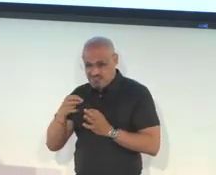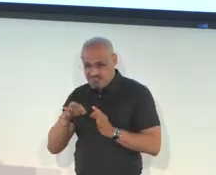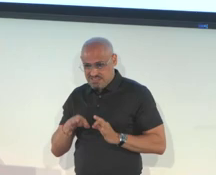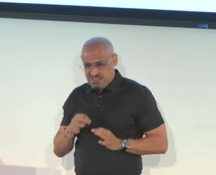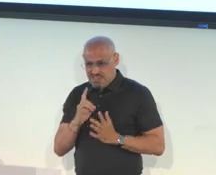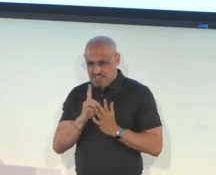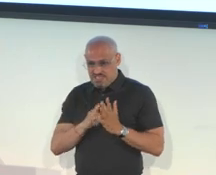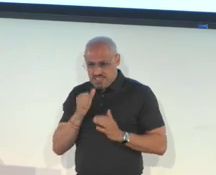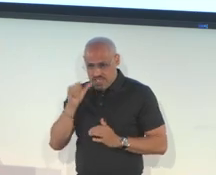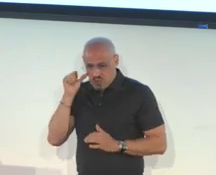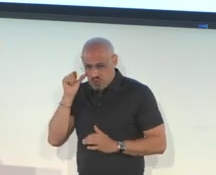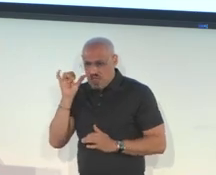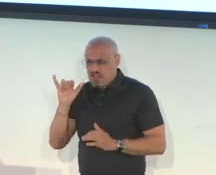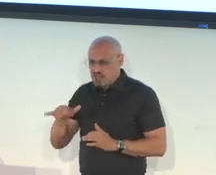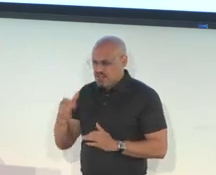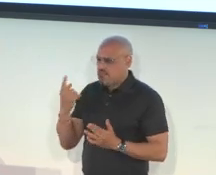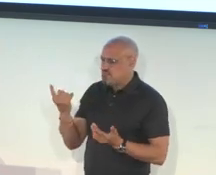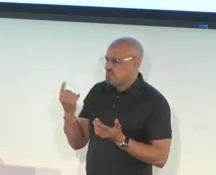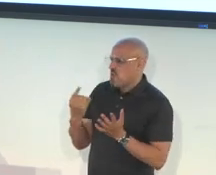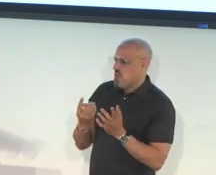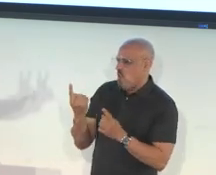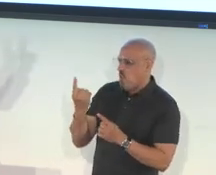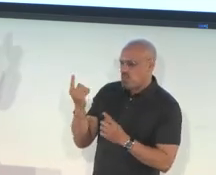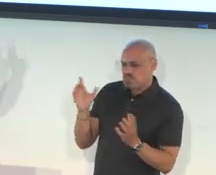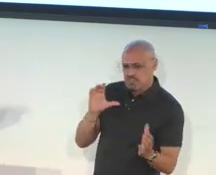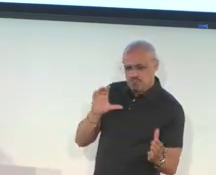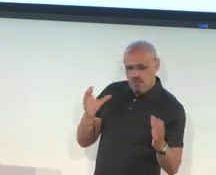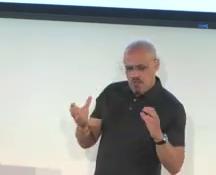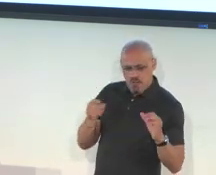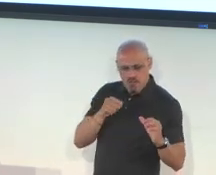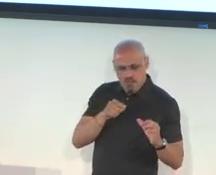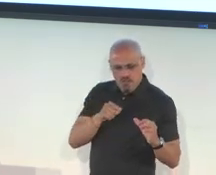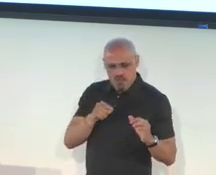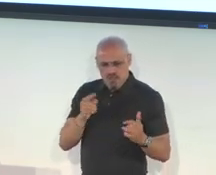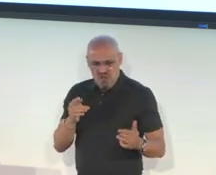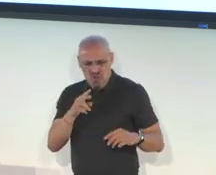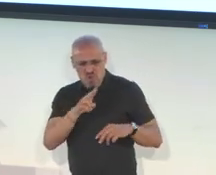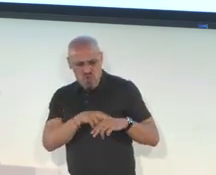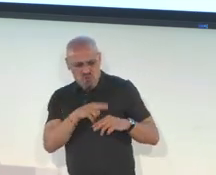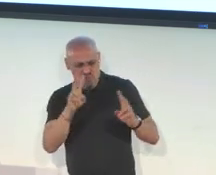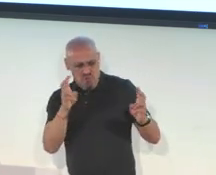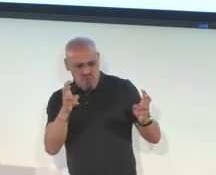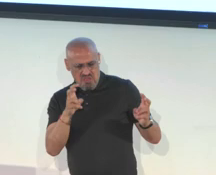that came up quite often, is we were always comparing it to a sense of norm.